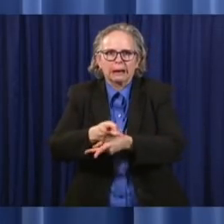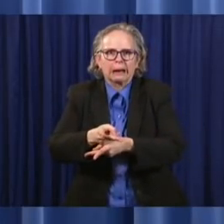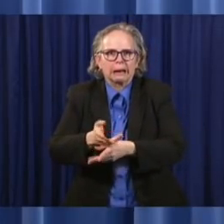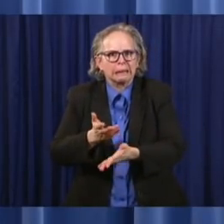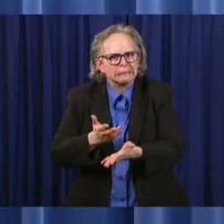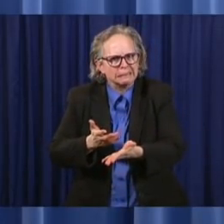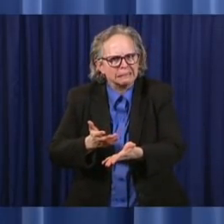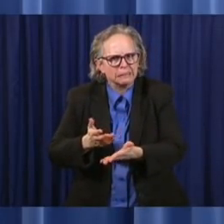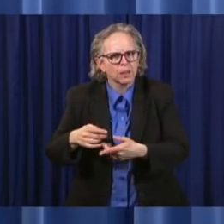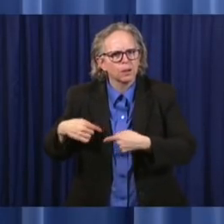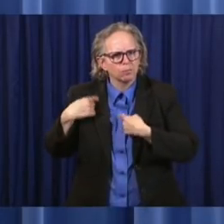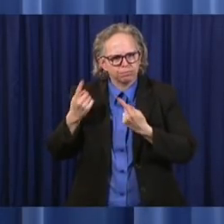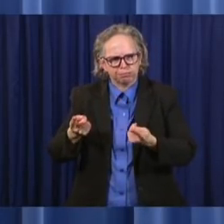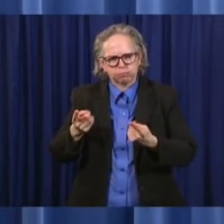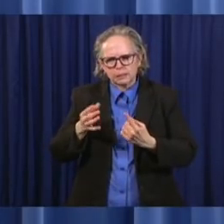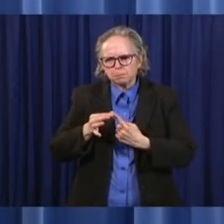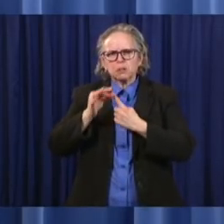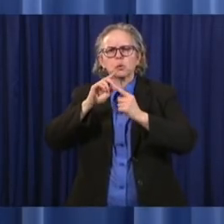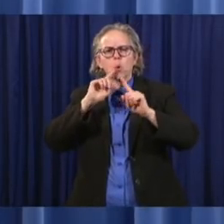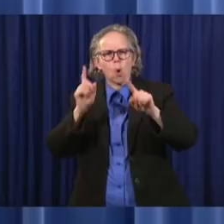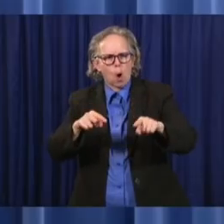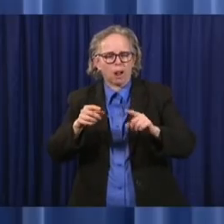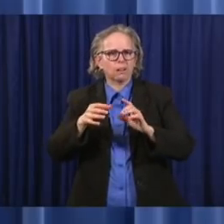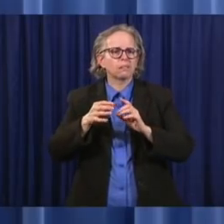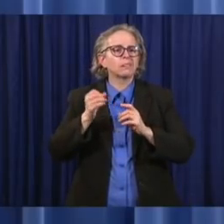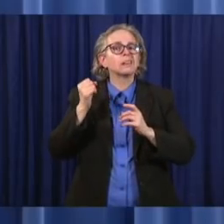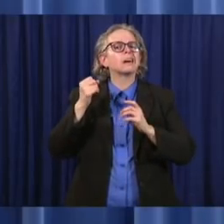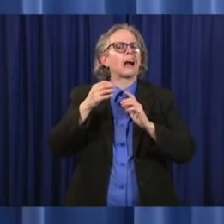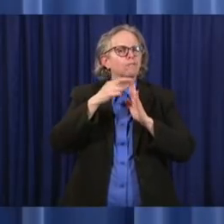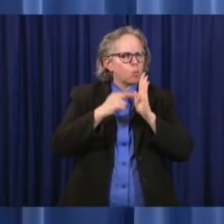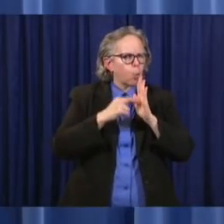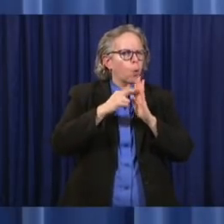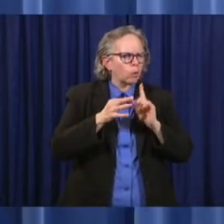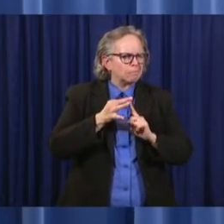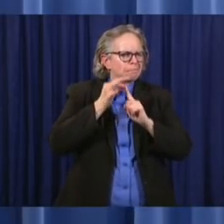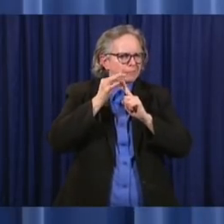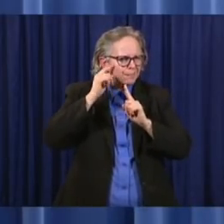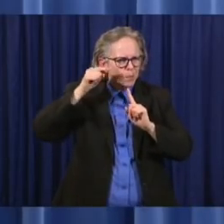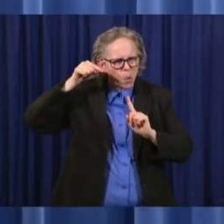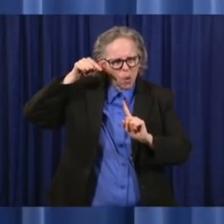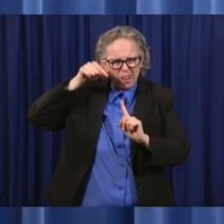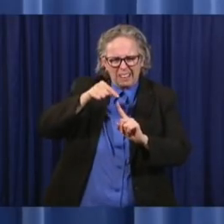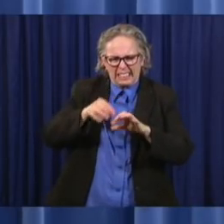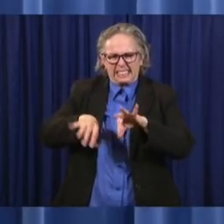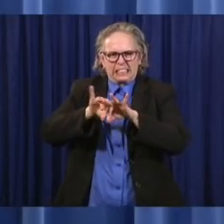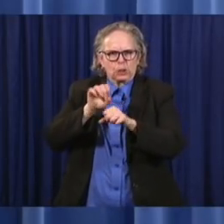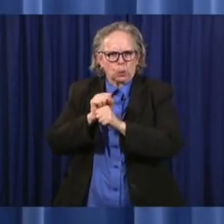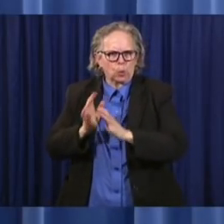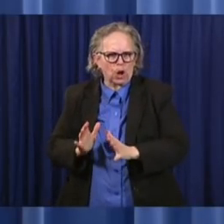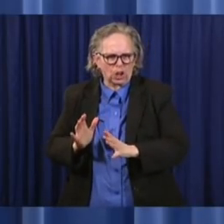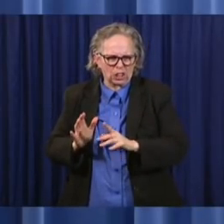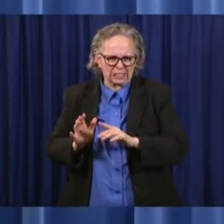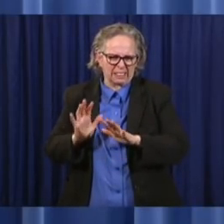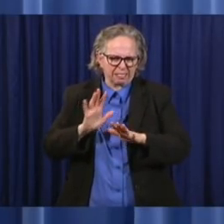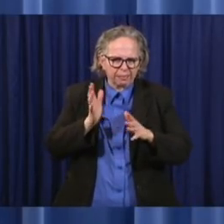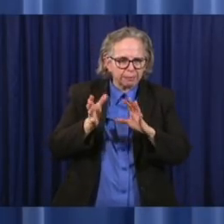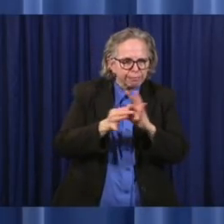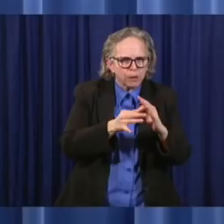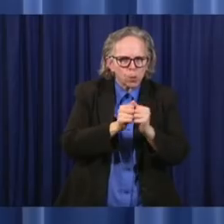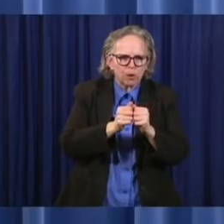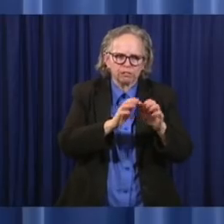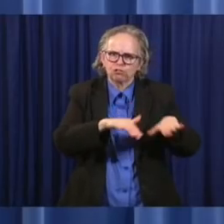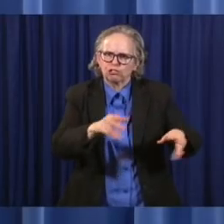in regard to during the pandemic for essential workers. And, we've